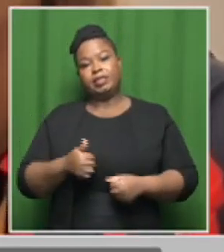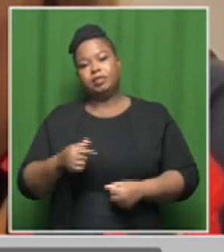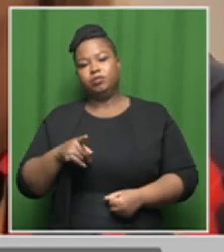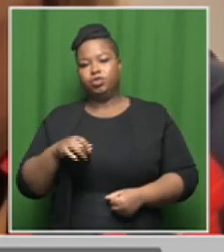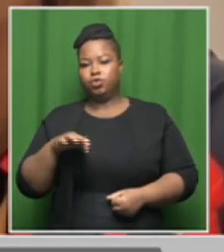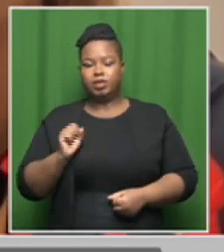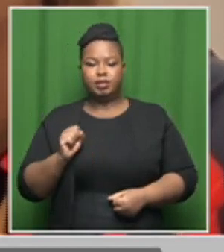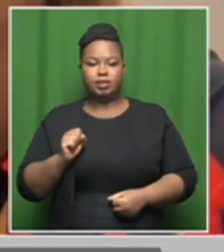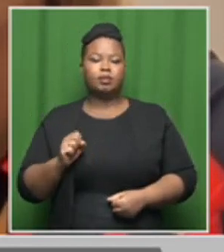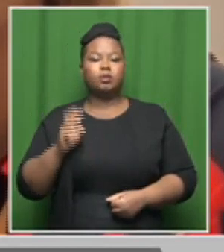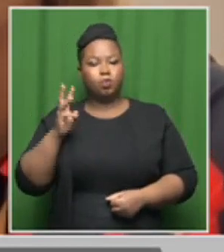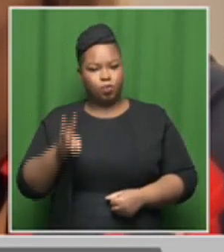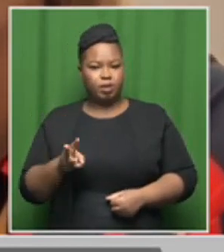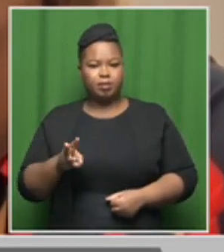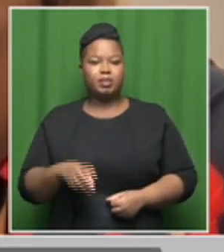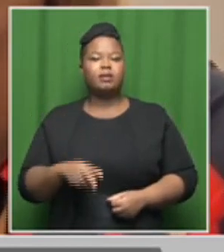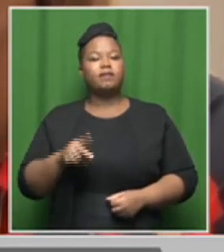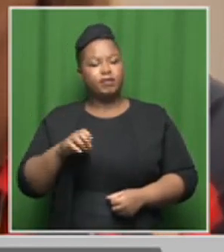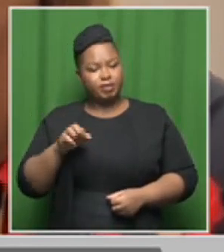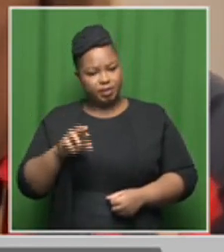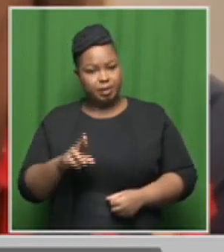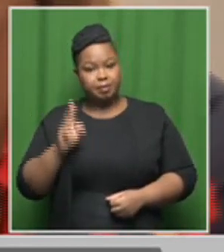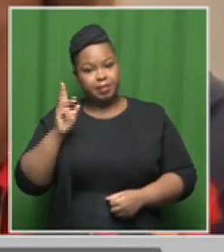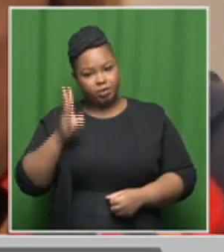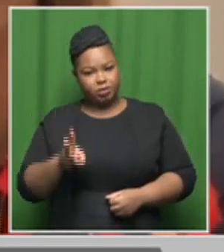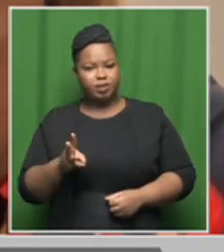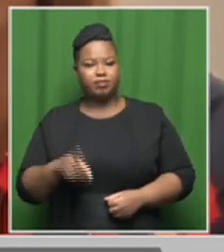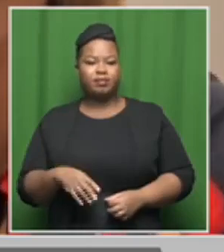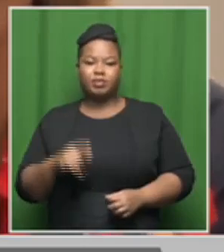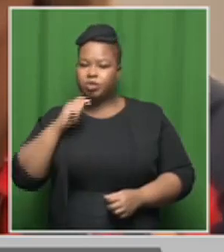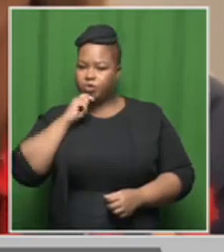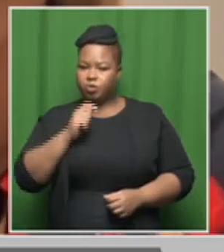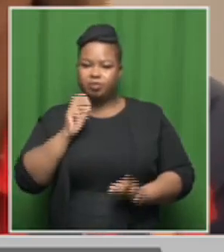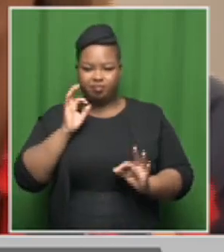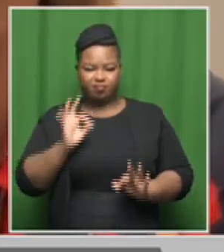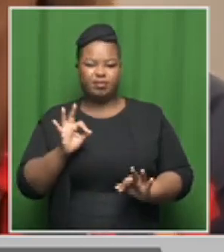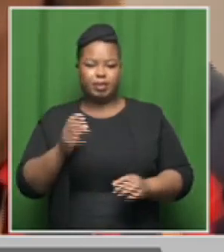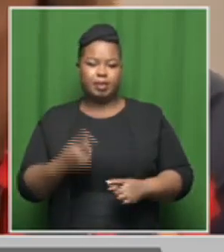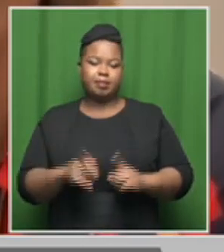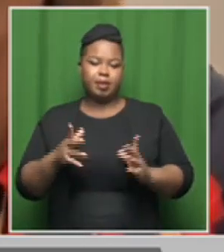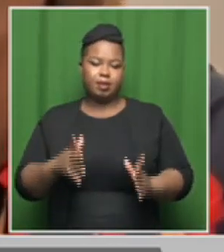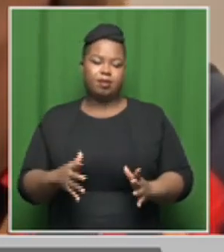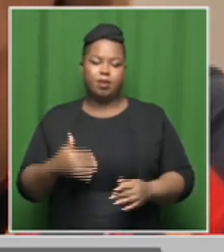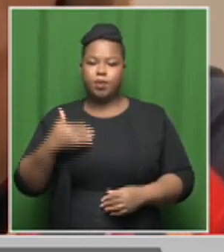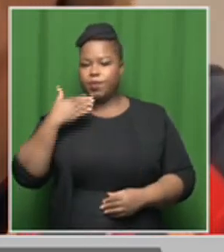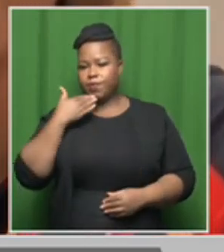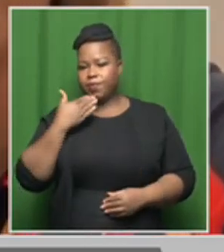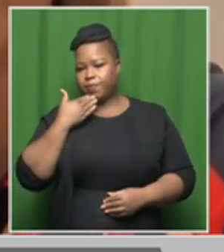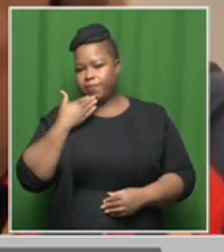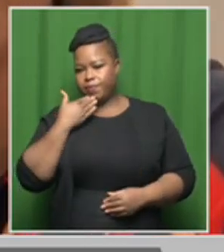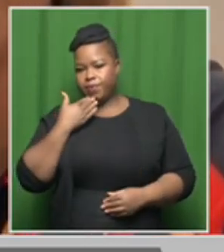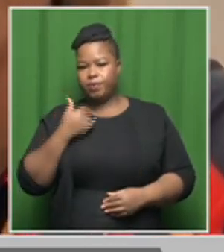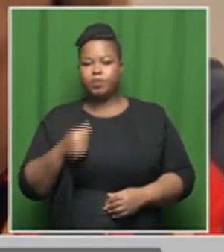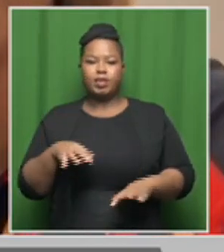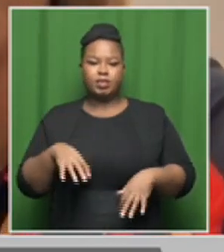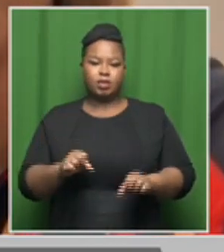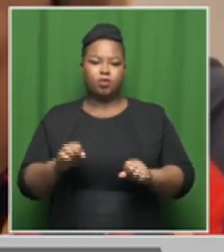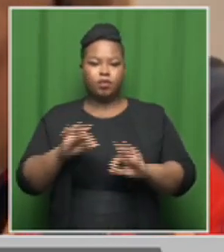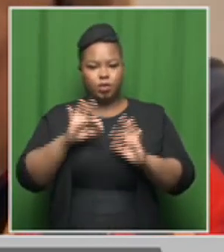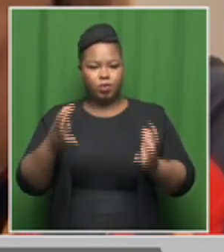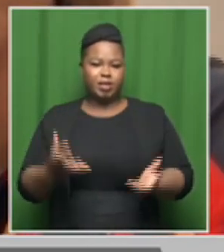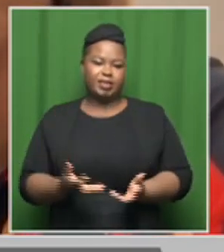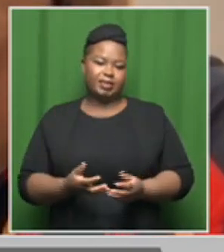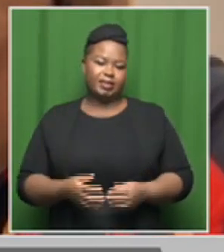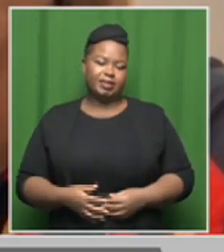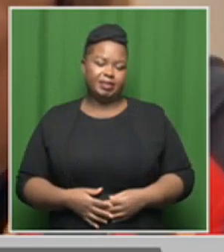Proteas. Visser will be the next Visser, but she is definitely a player that will take over the world